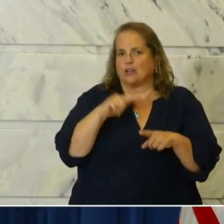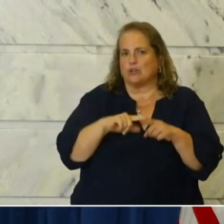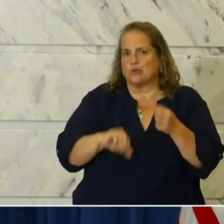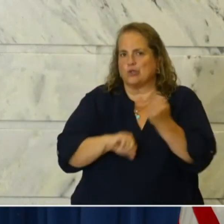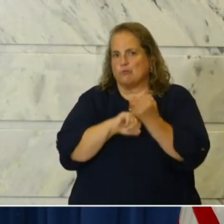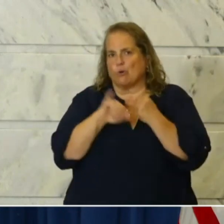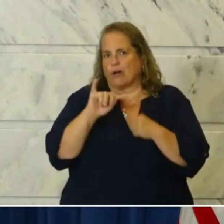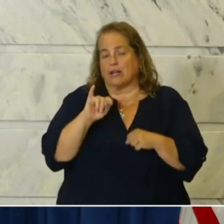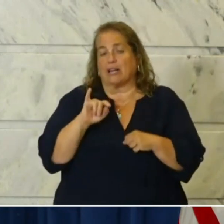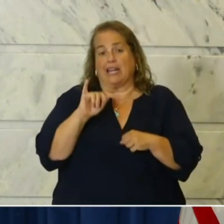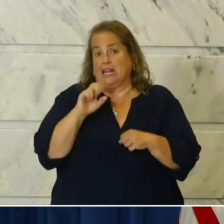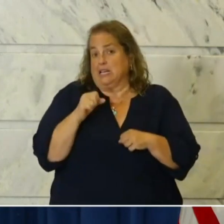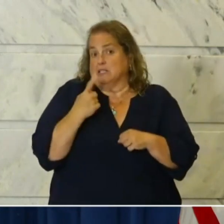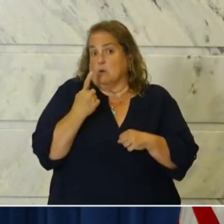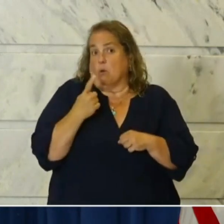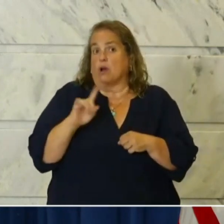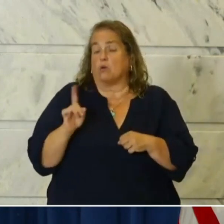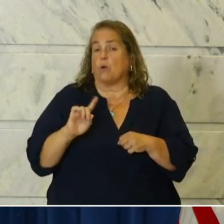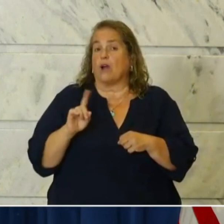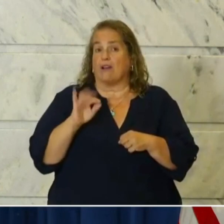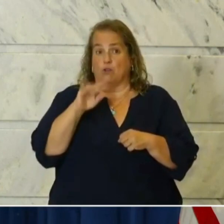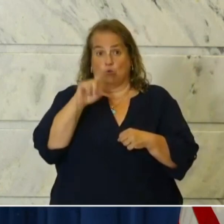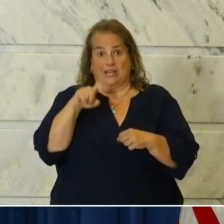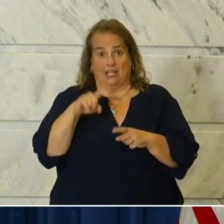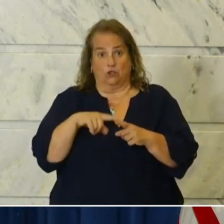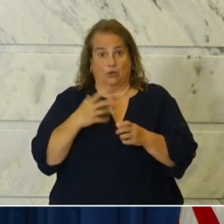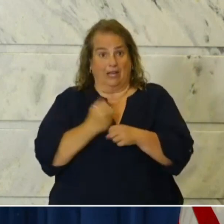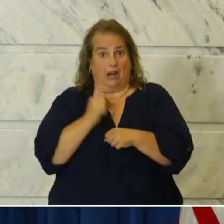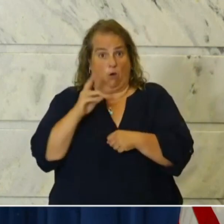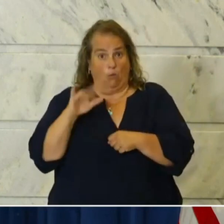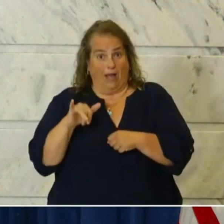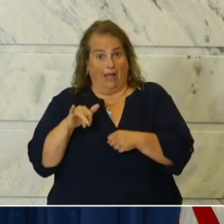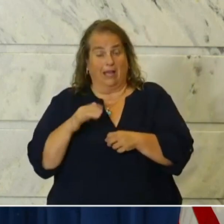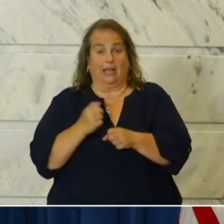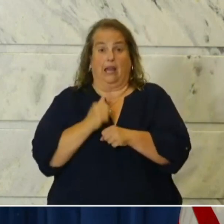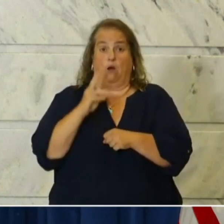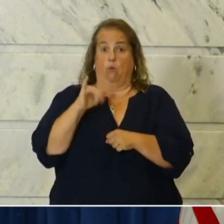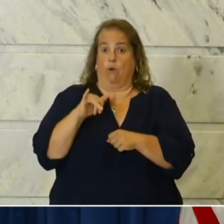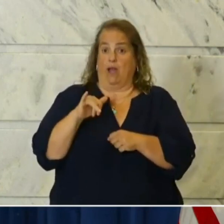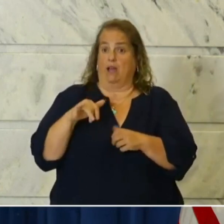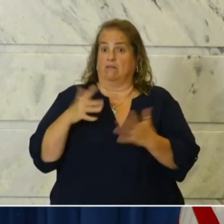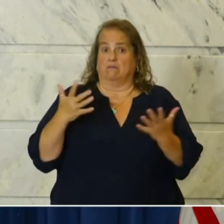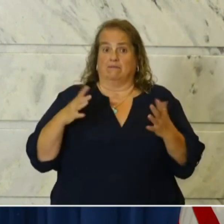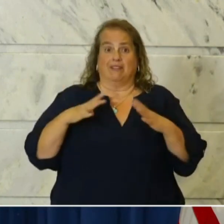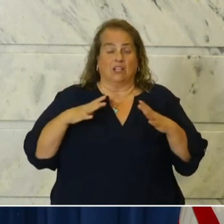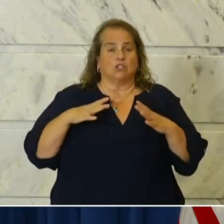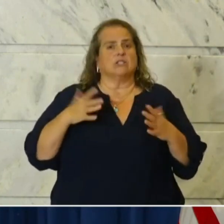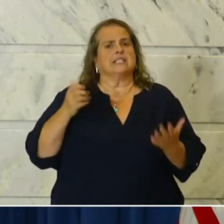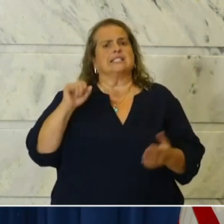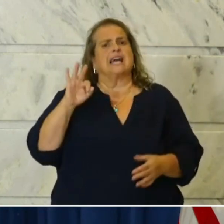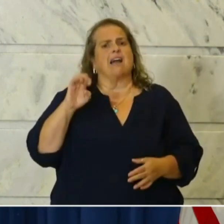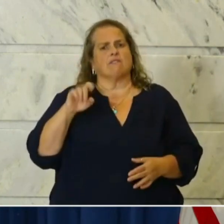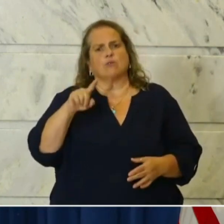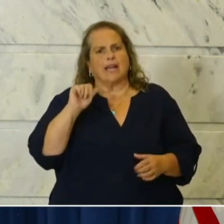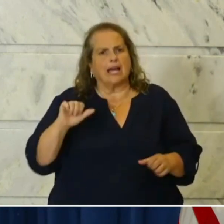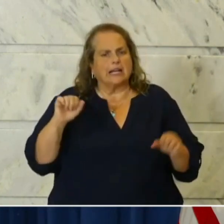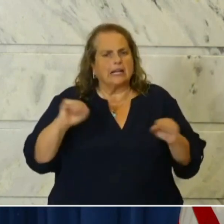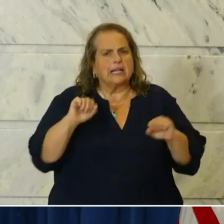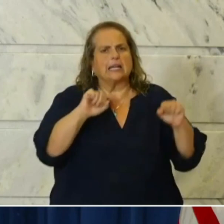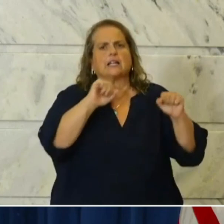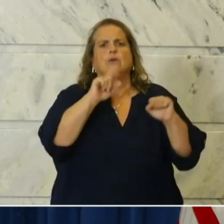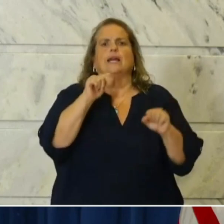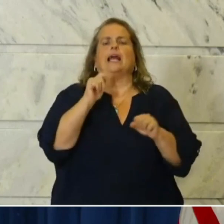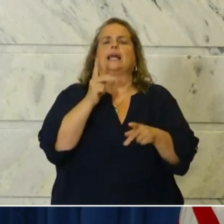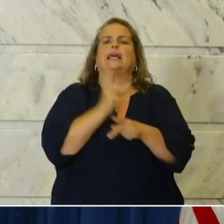know, it's one where if you need to get away in a safe manner, a place that you can clean and that you can